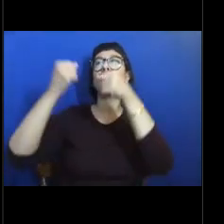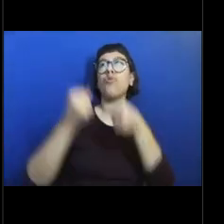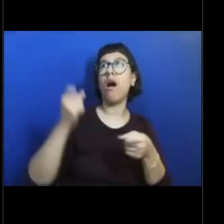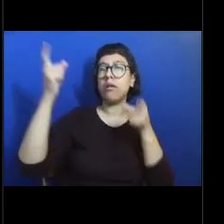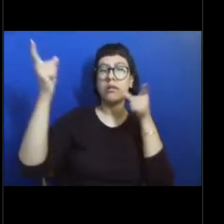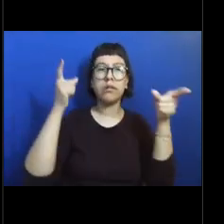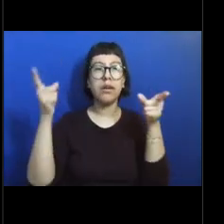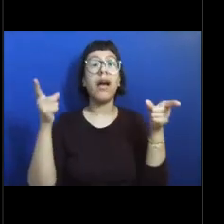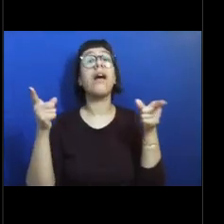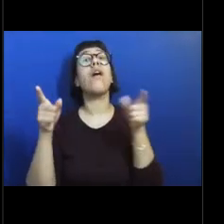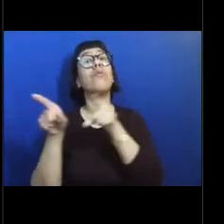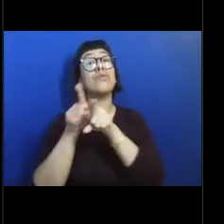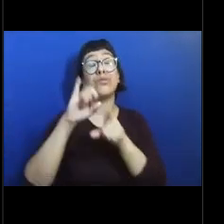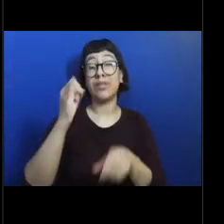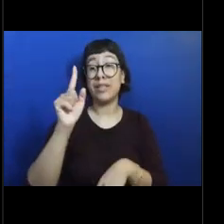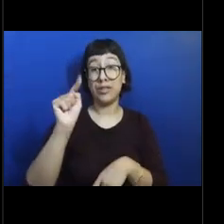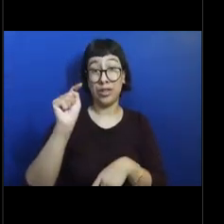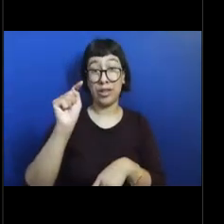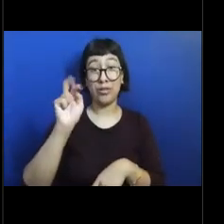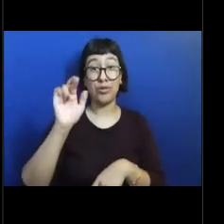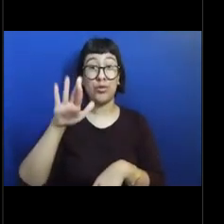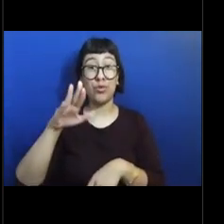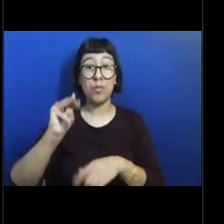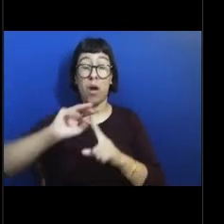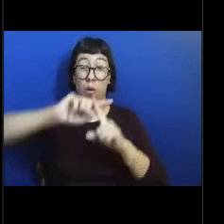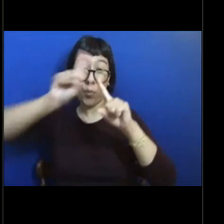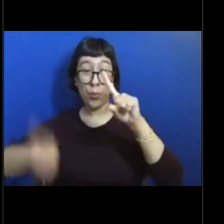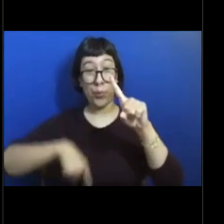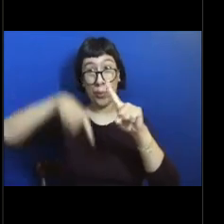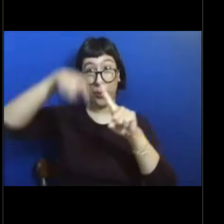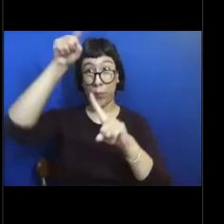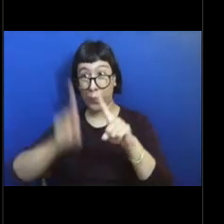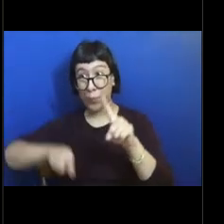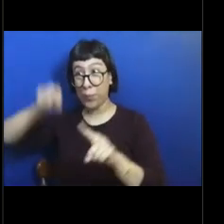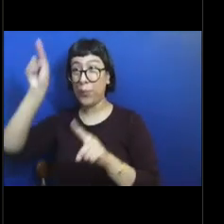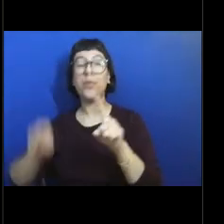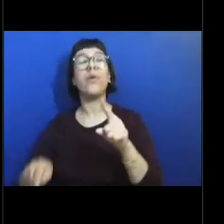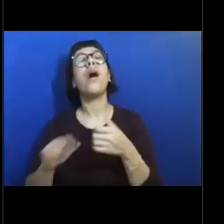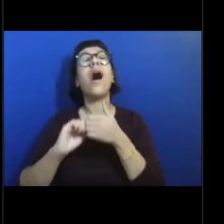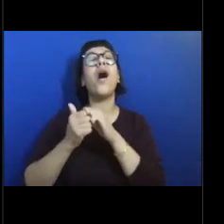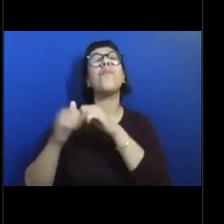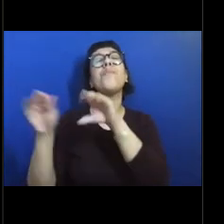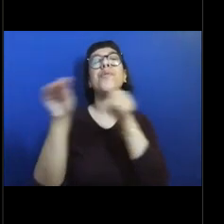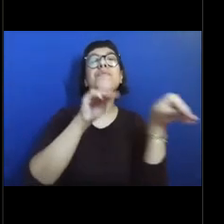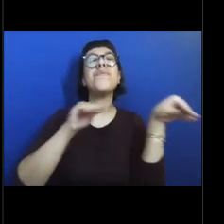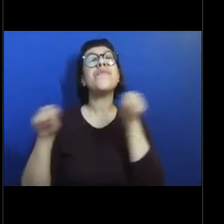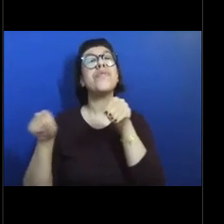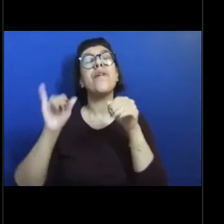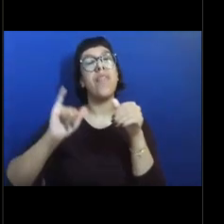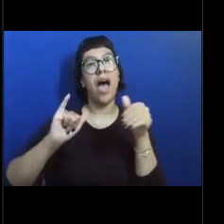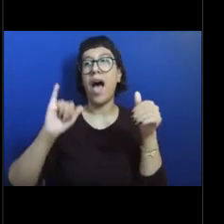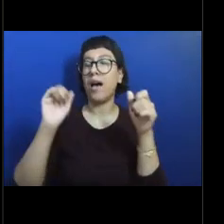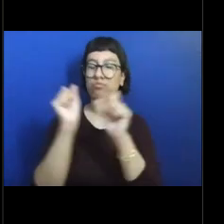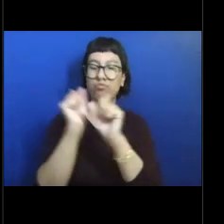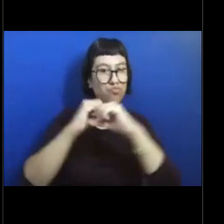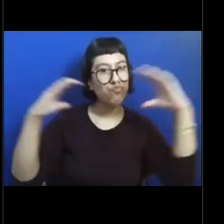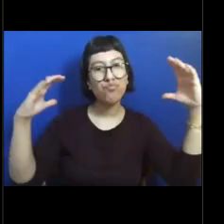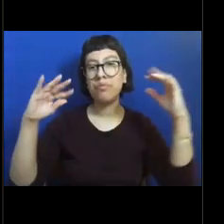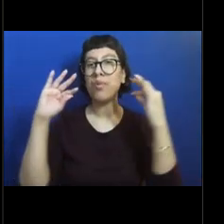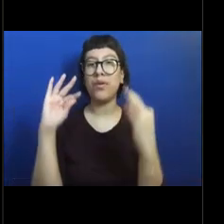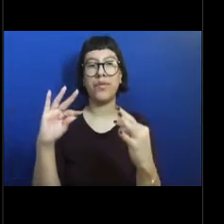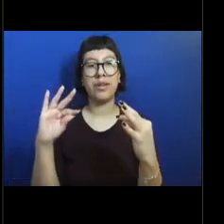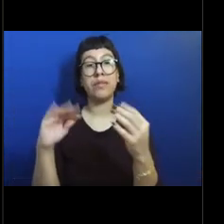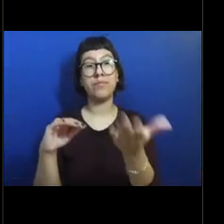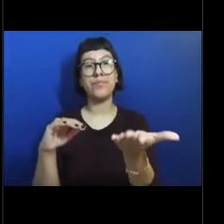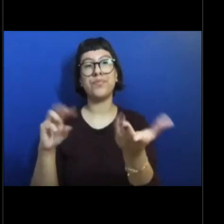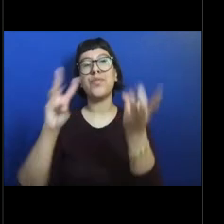the jet stream is moving these high and low pressure systems around. So it all starts to come together. Now here's our weather